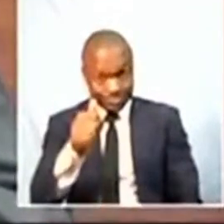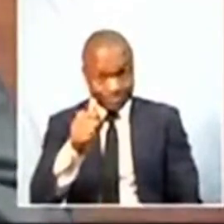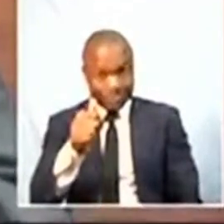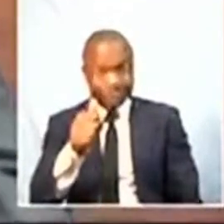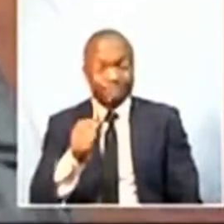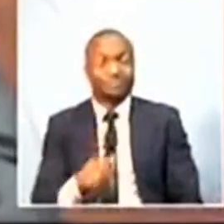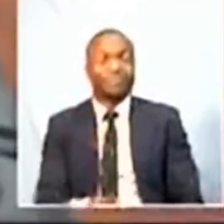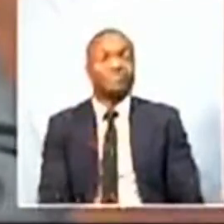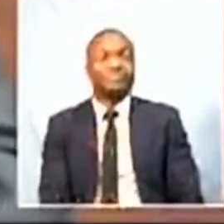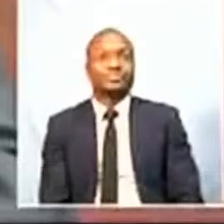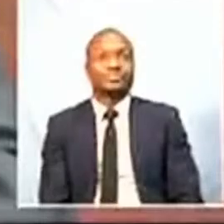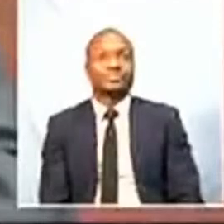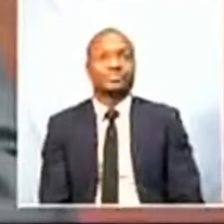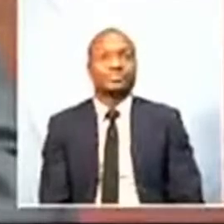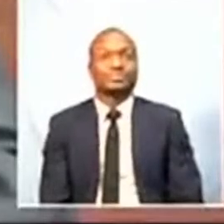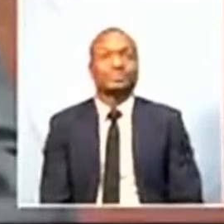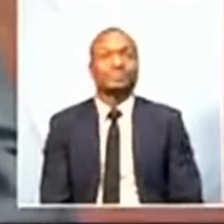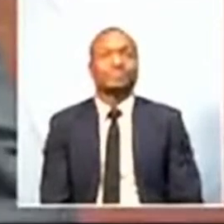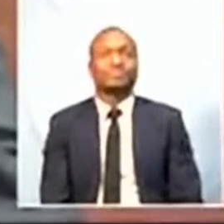4A.